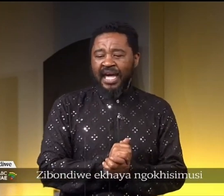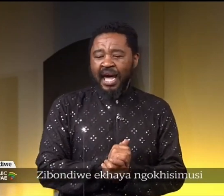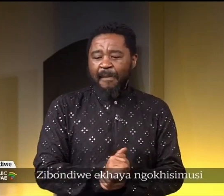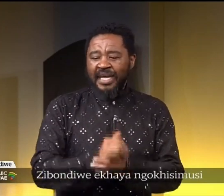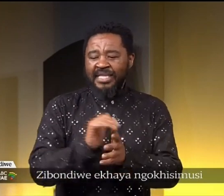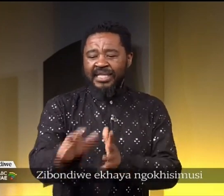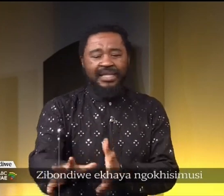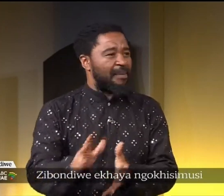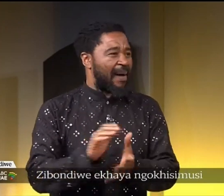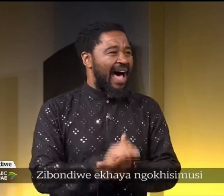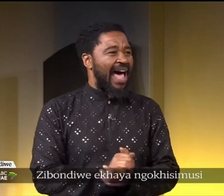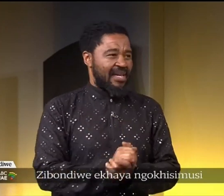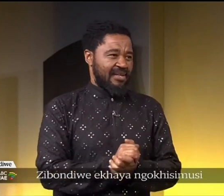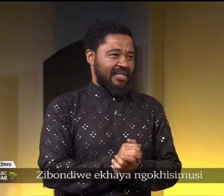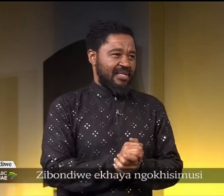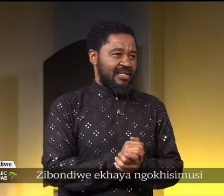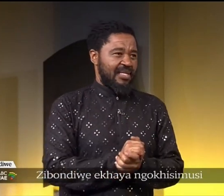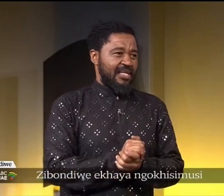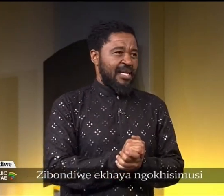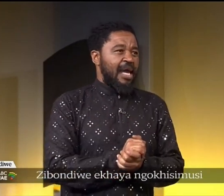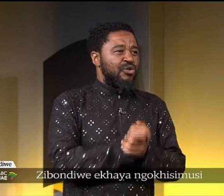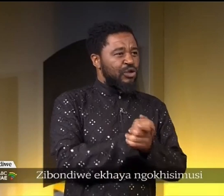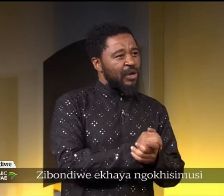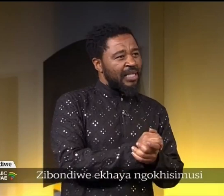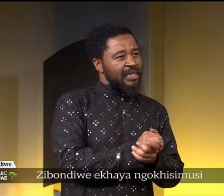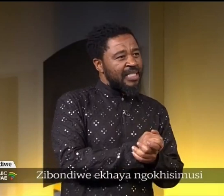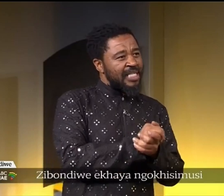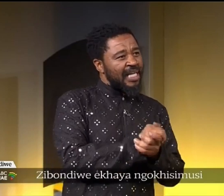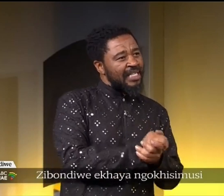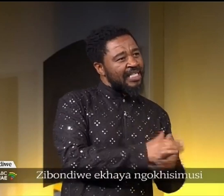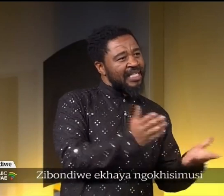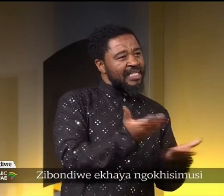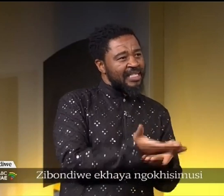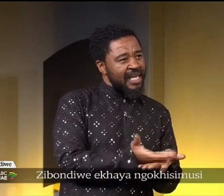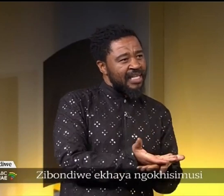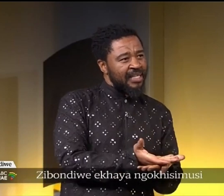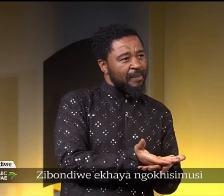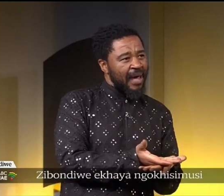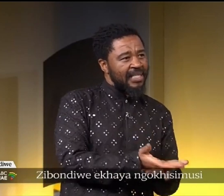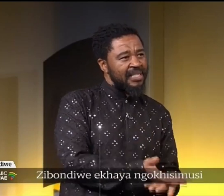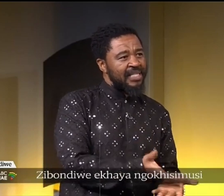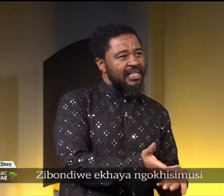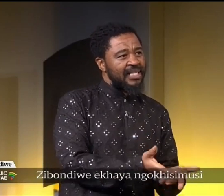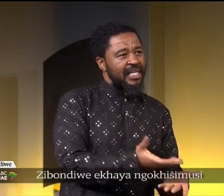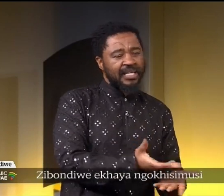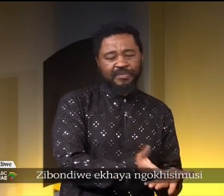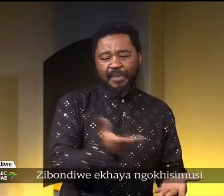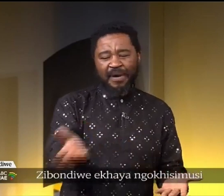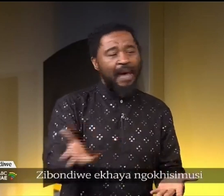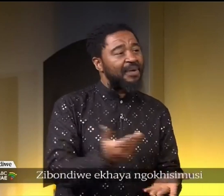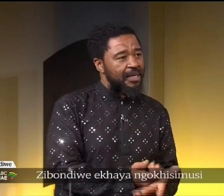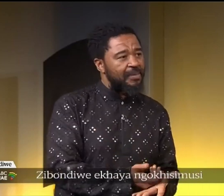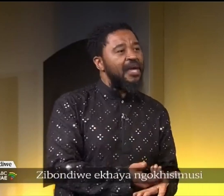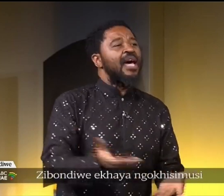But get my city rib eye. Usually, see tatasi and steak rib eye, see in Altika,